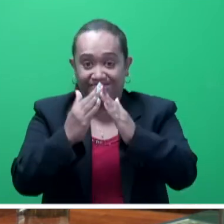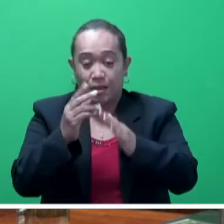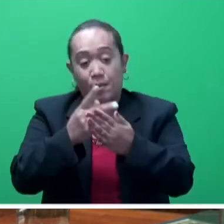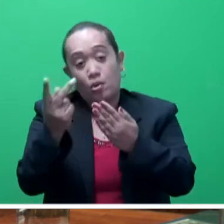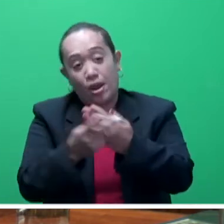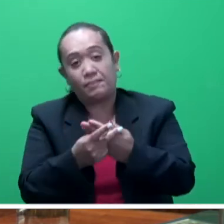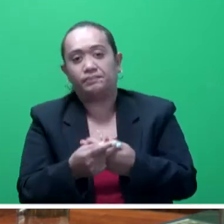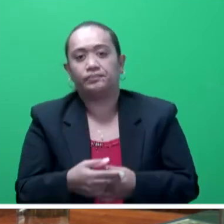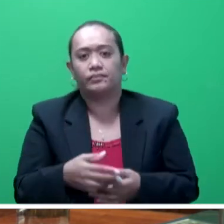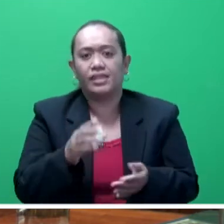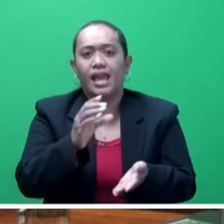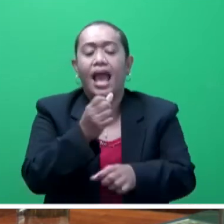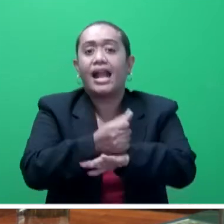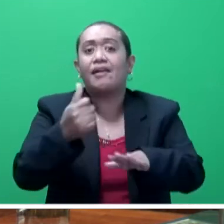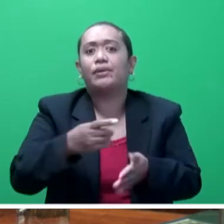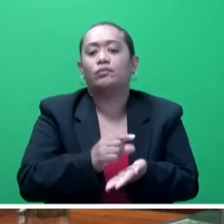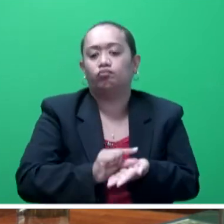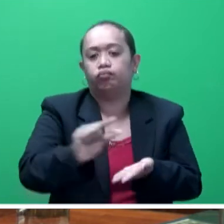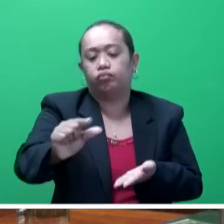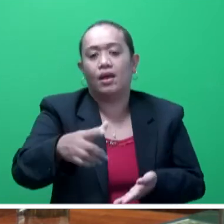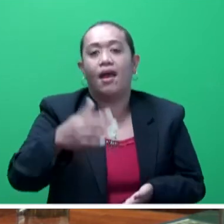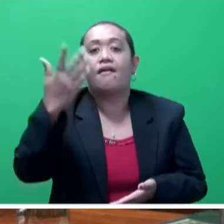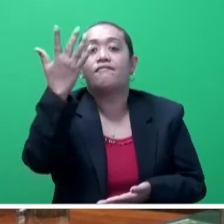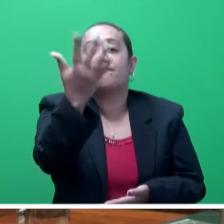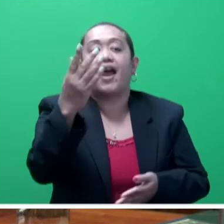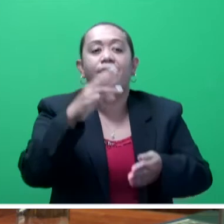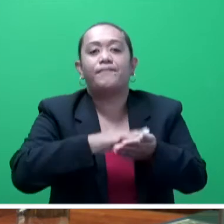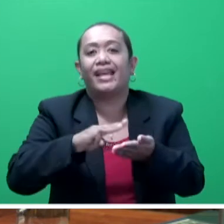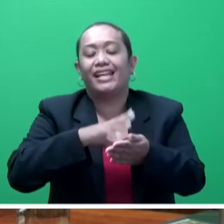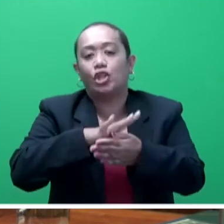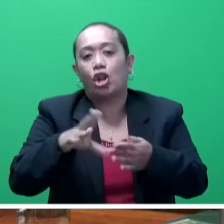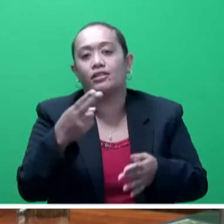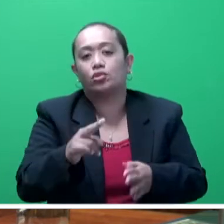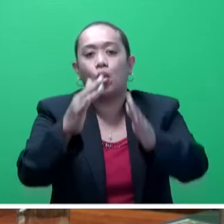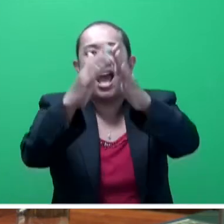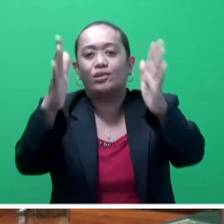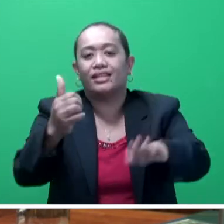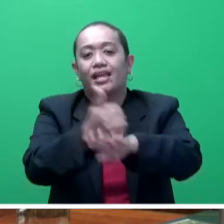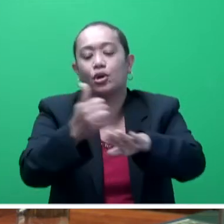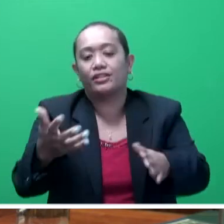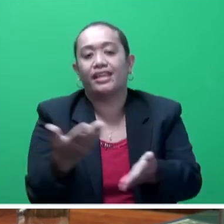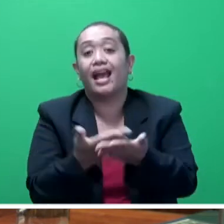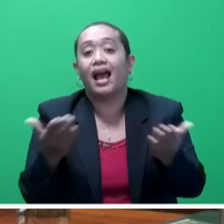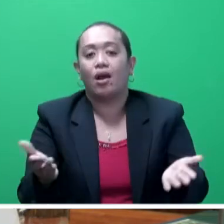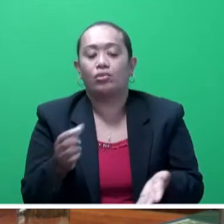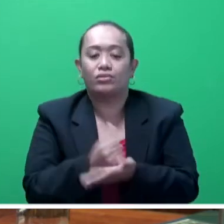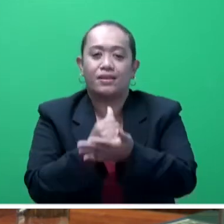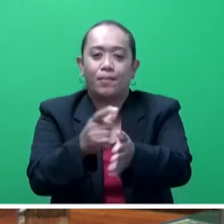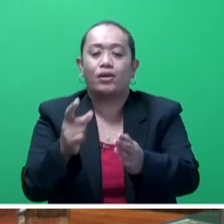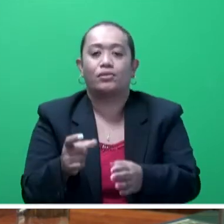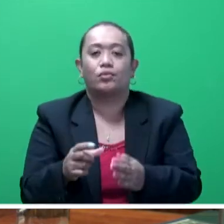paid a total of $5 million to Housing Authority to support the authority's debt relief assistance